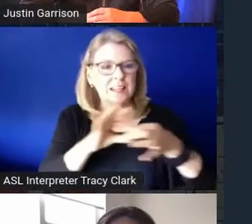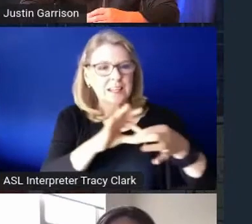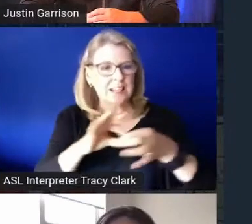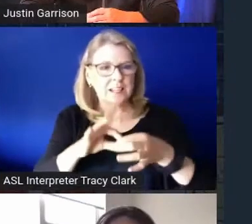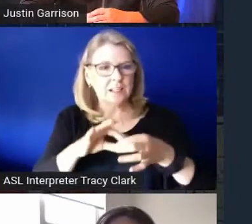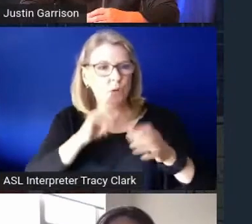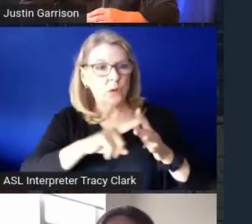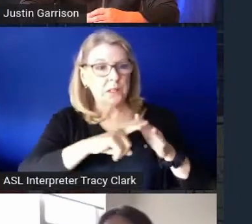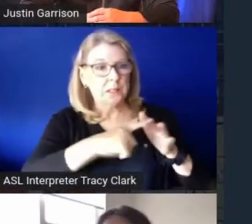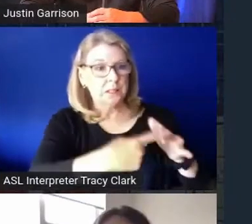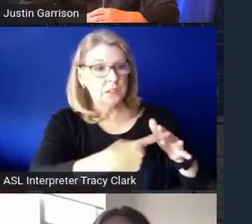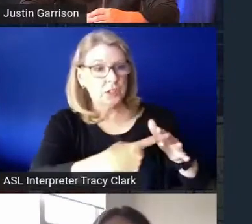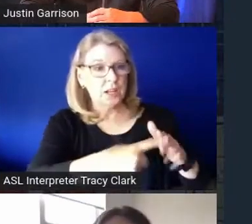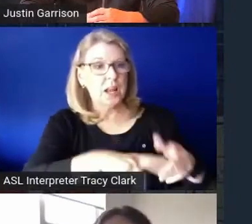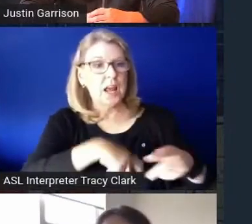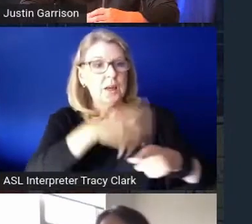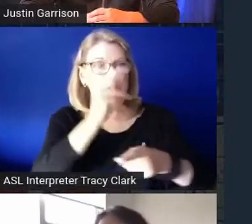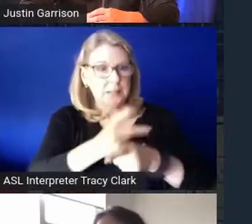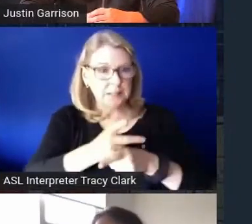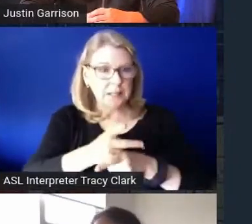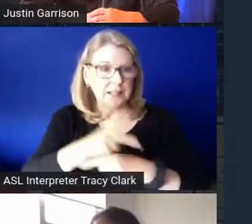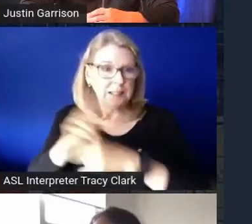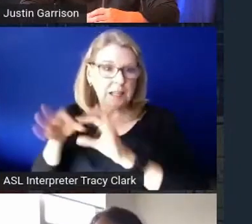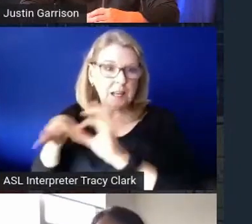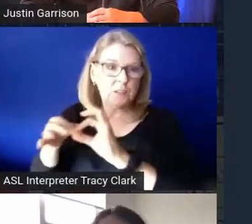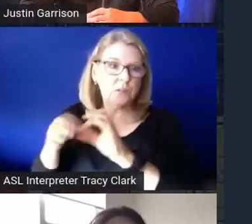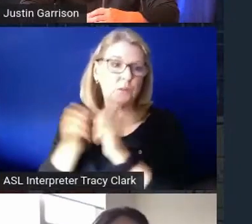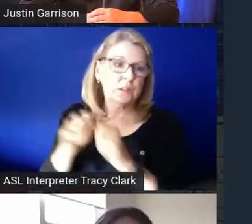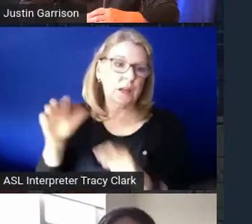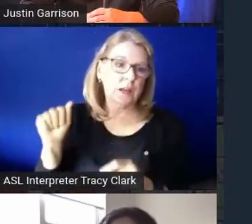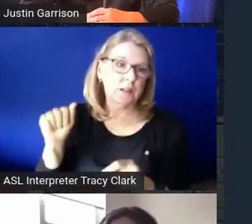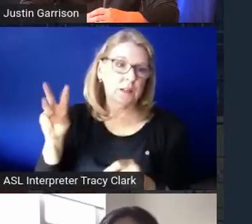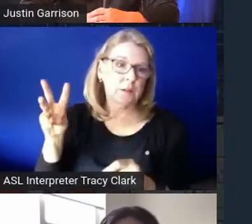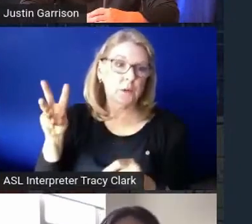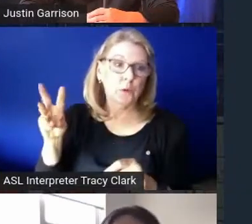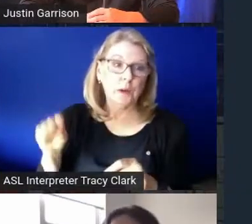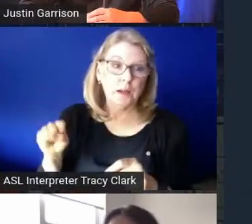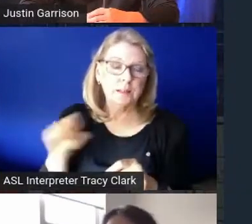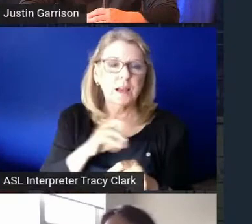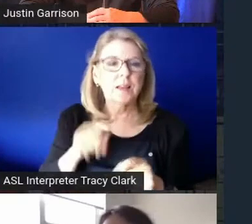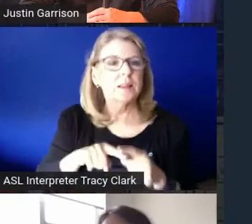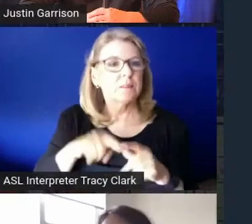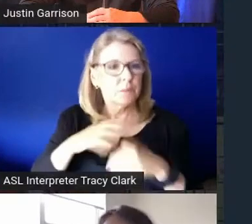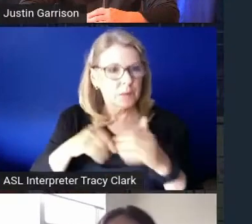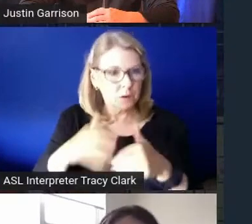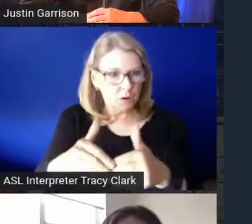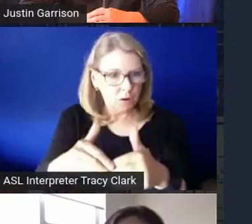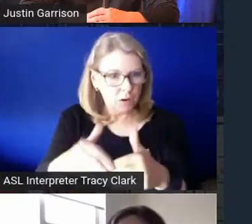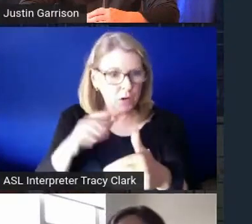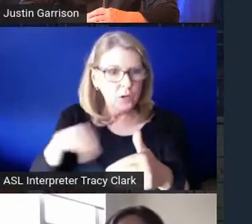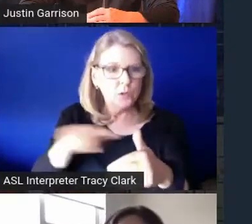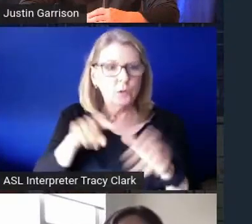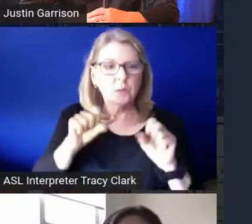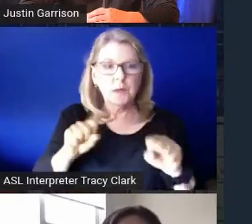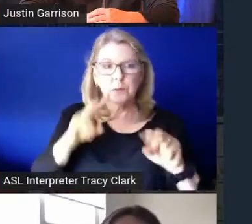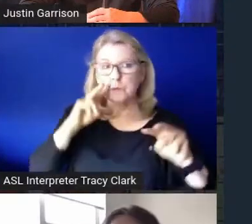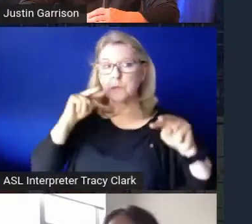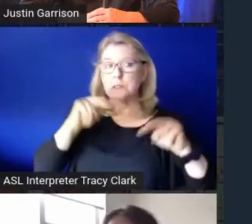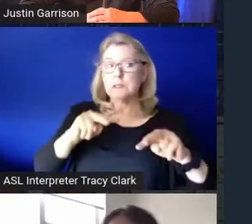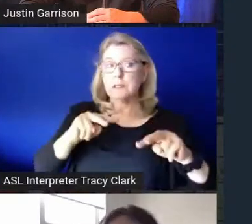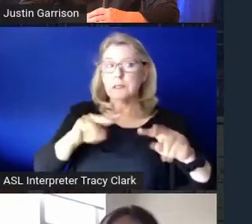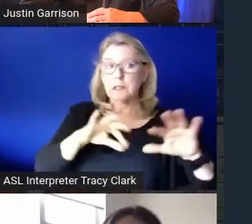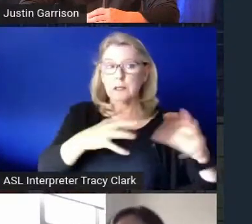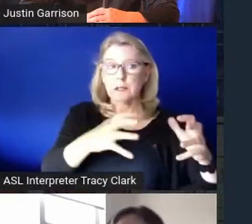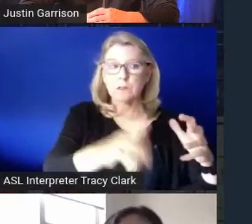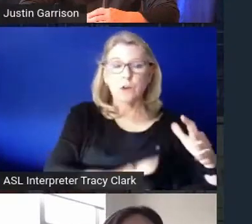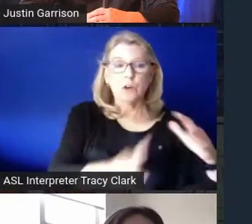connection to AWS EKS. And from which point on, you would be able to see this cluster showing up on your